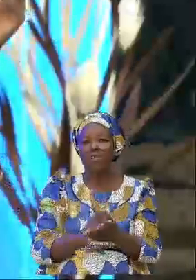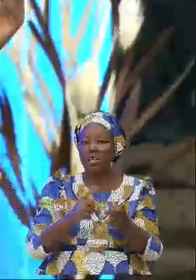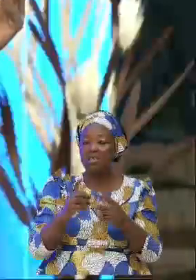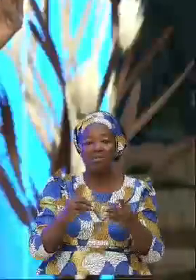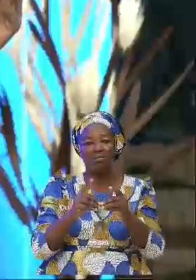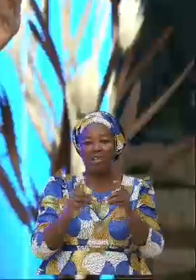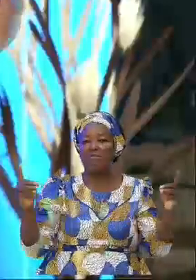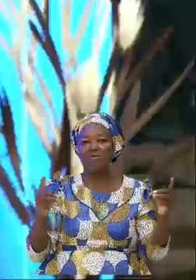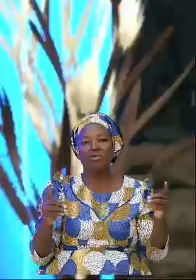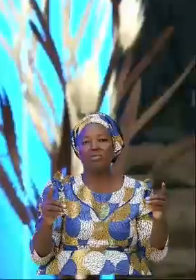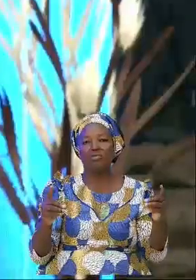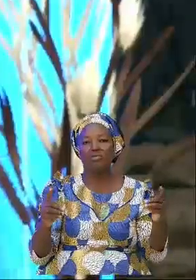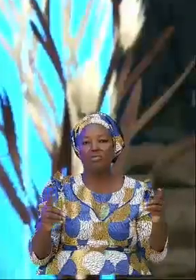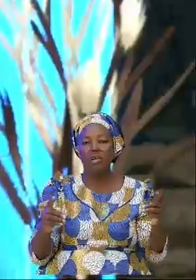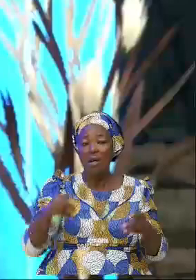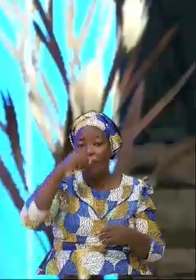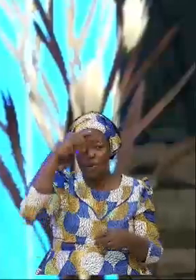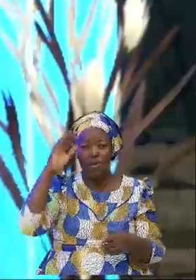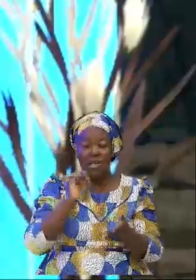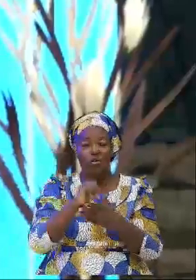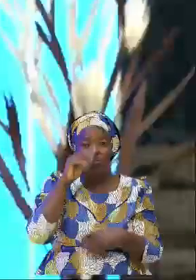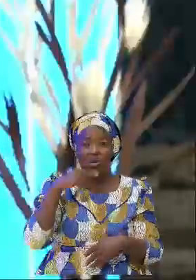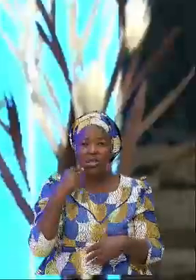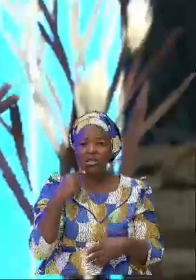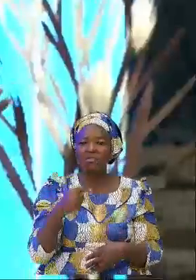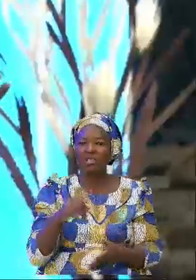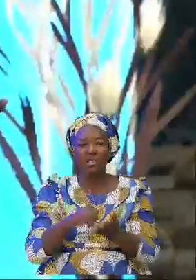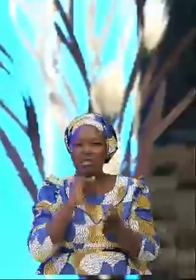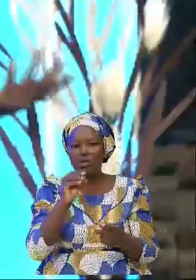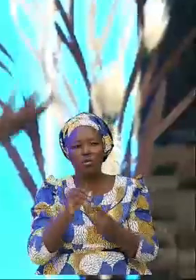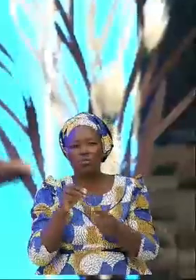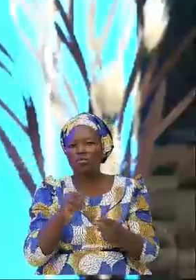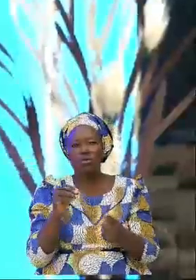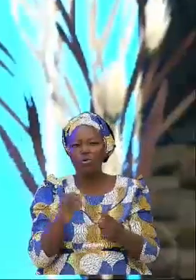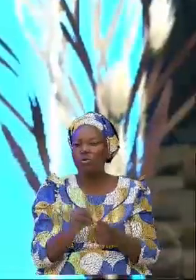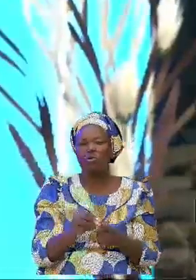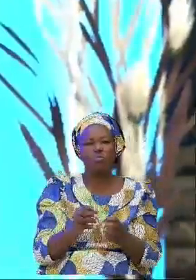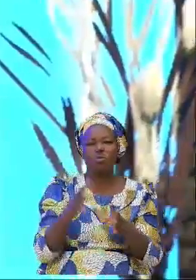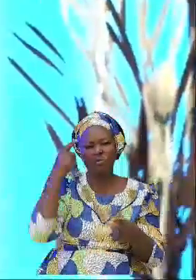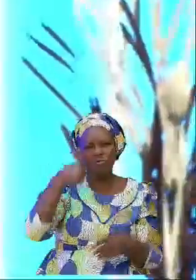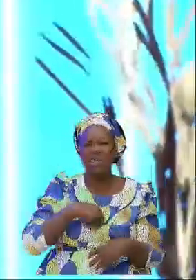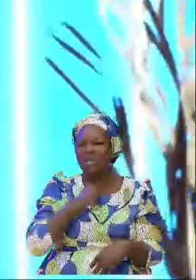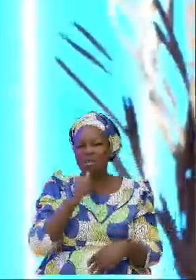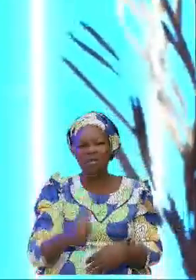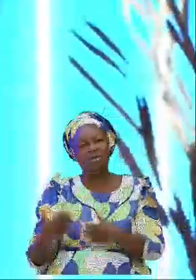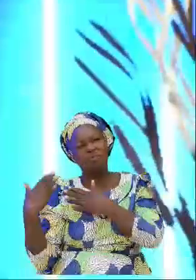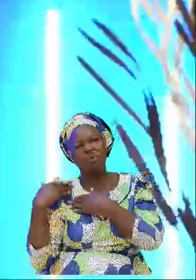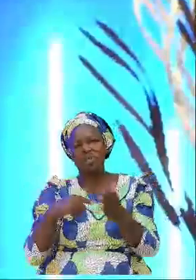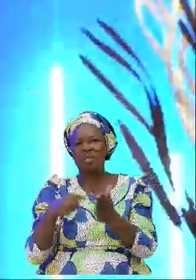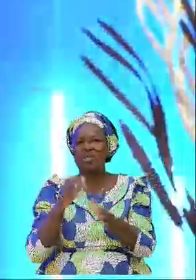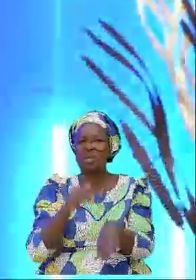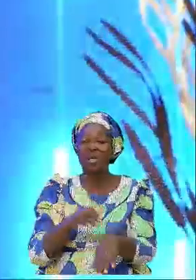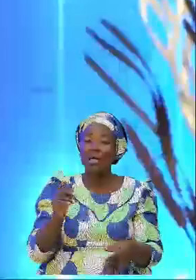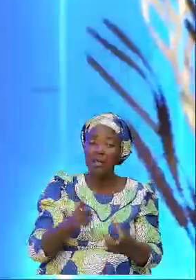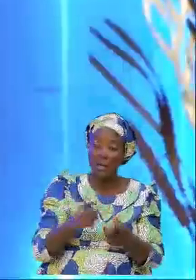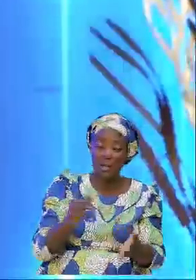away. Actually, they divorced because the woman said, it's too much. I cannot